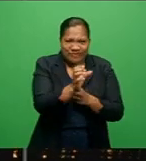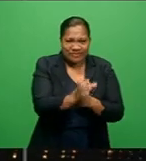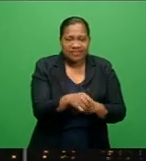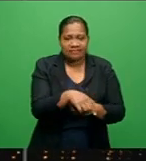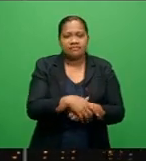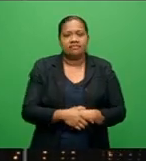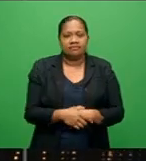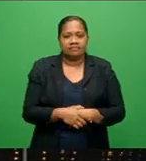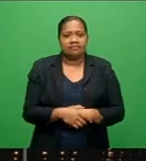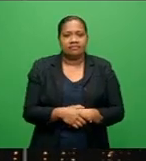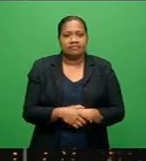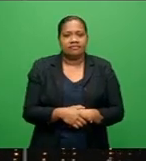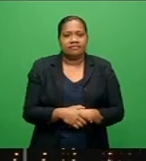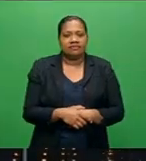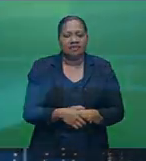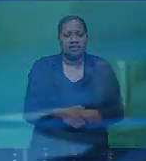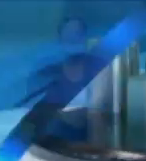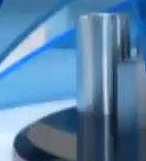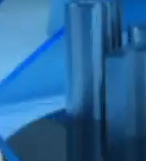Ram's success story.